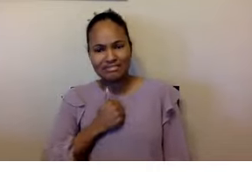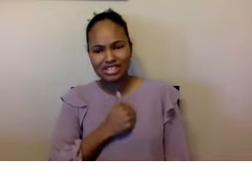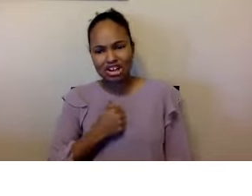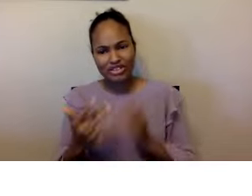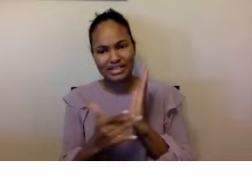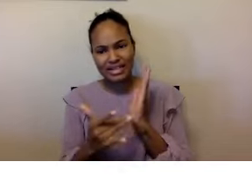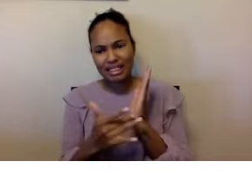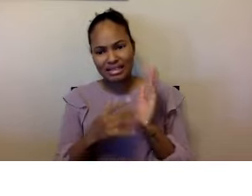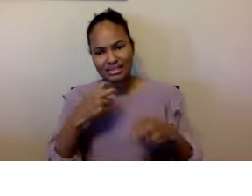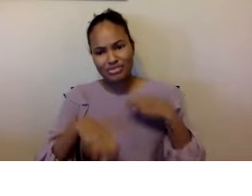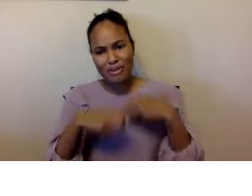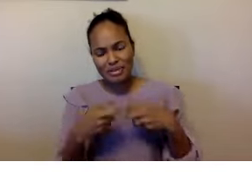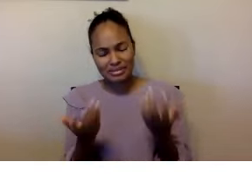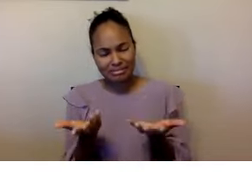problems.